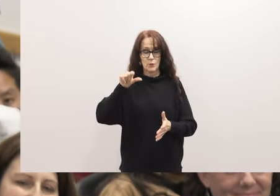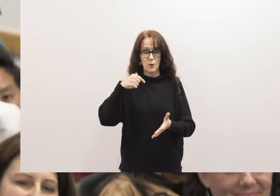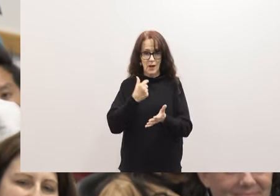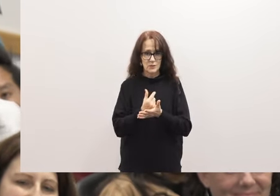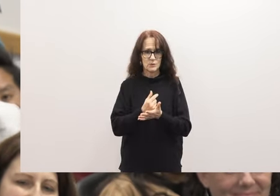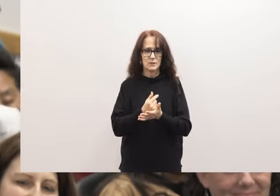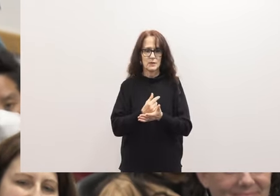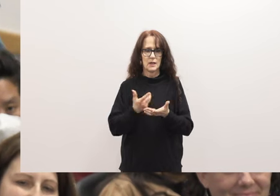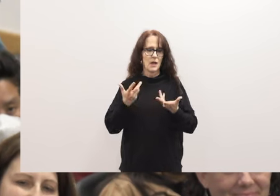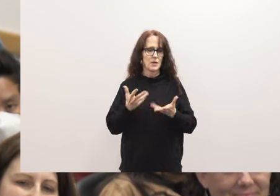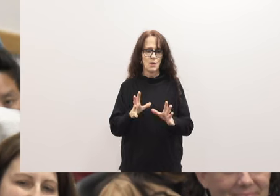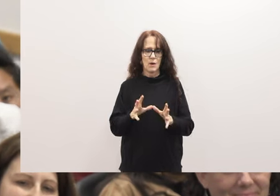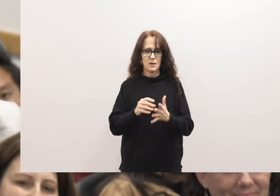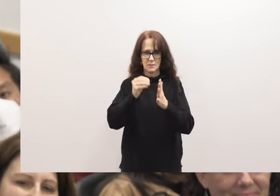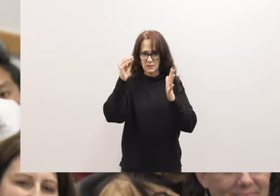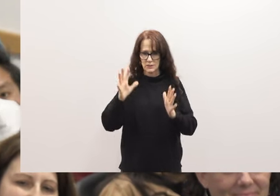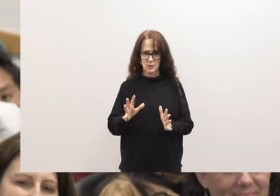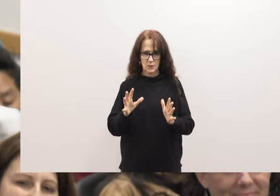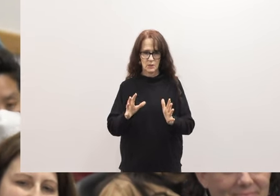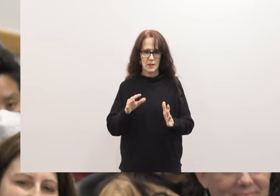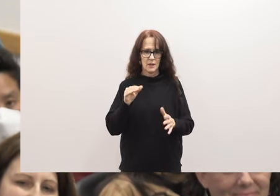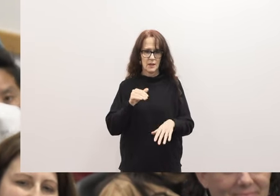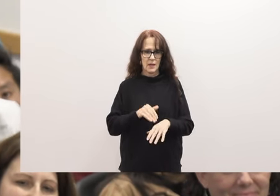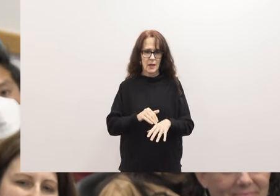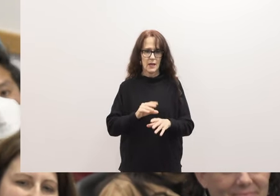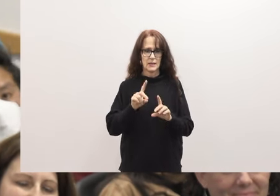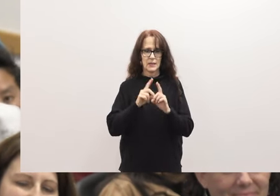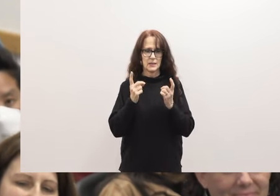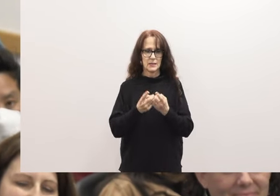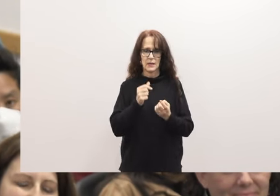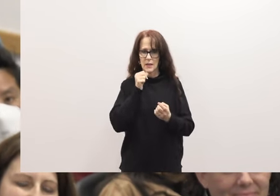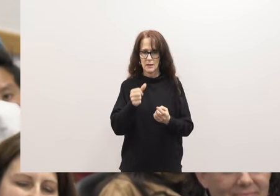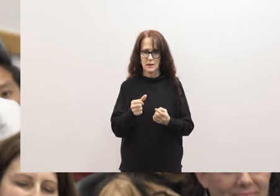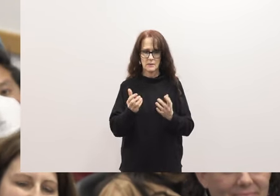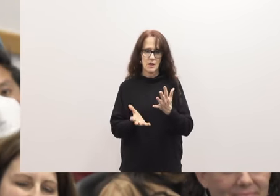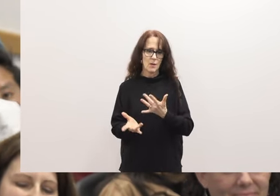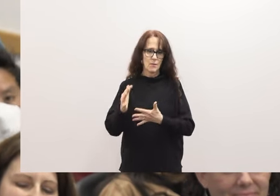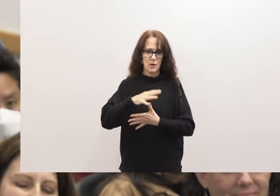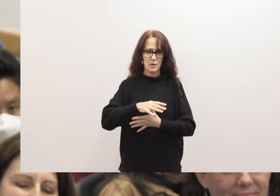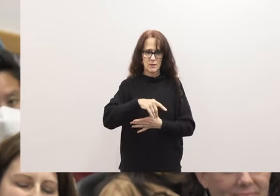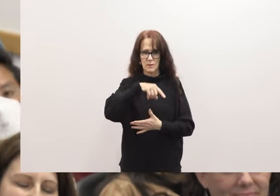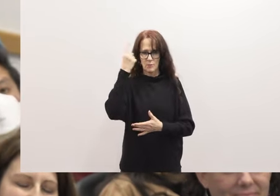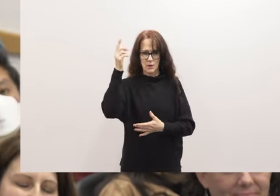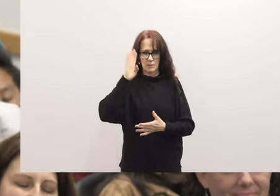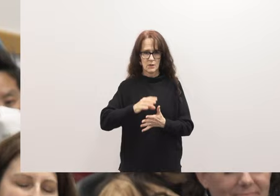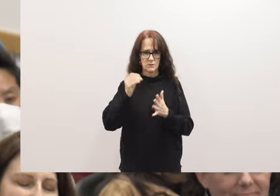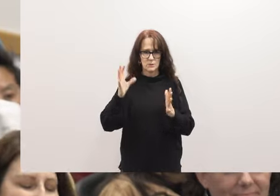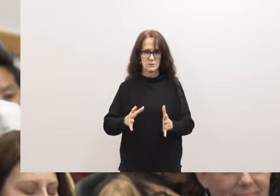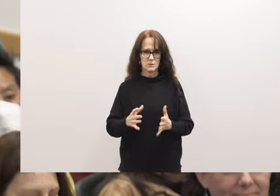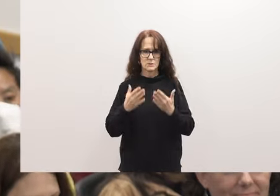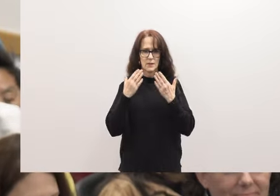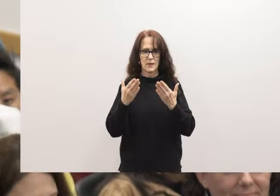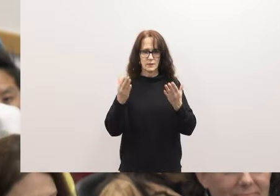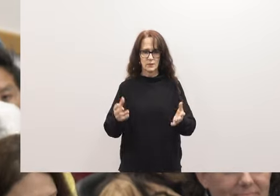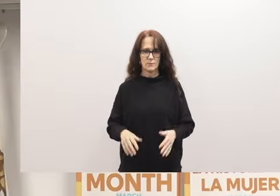I would not want to be a student at a district that does not prioritize Black and Brown students. Thank you.